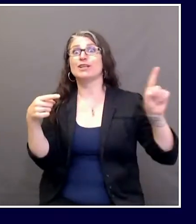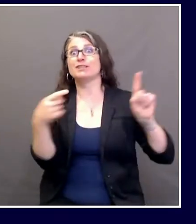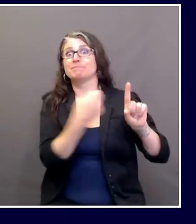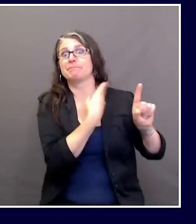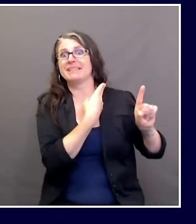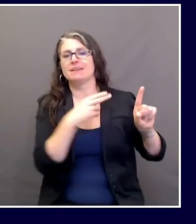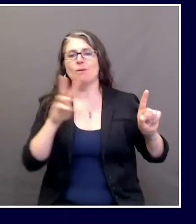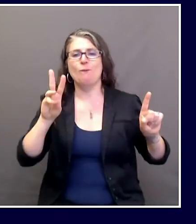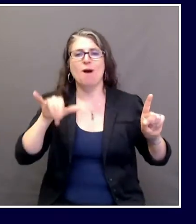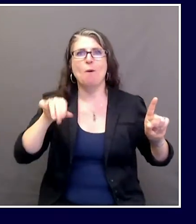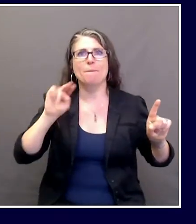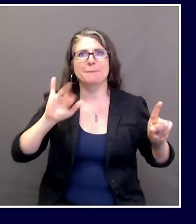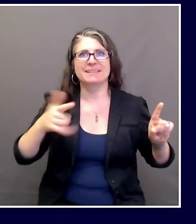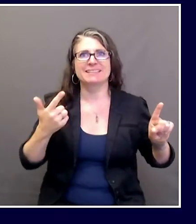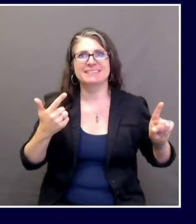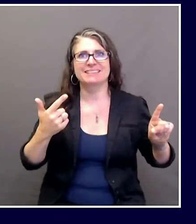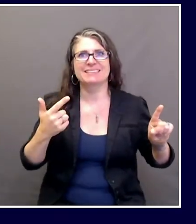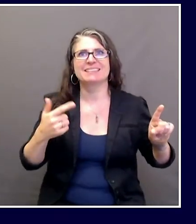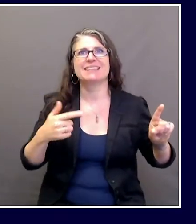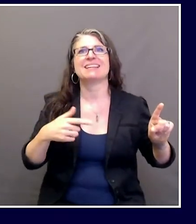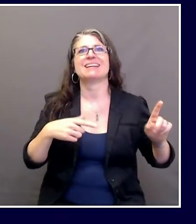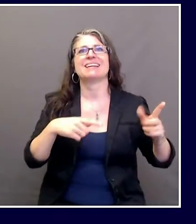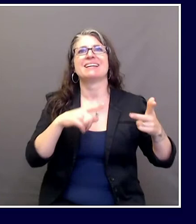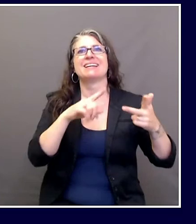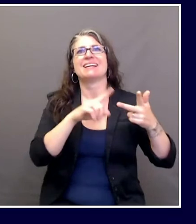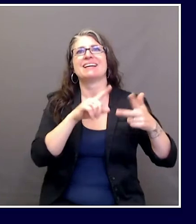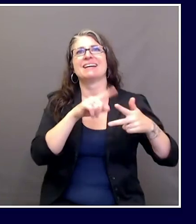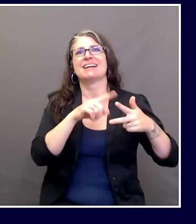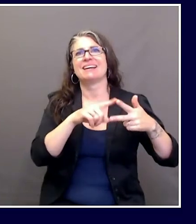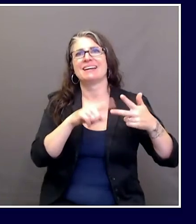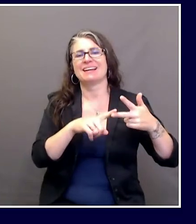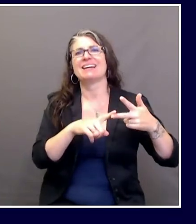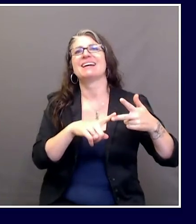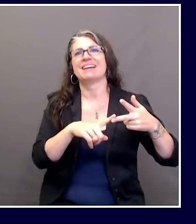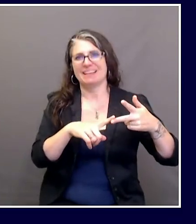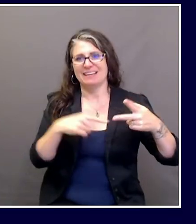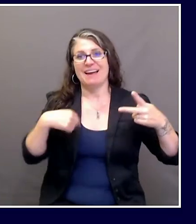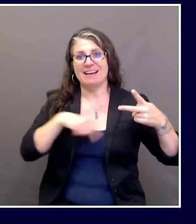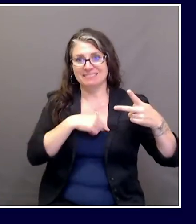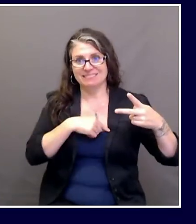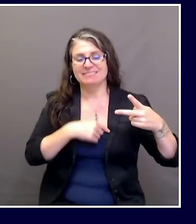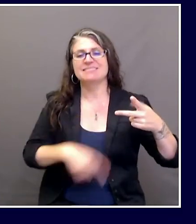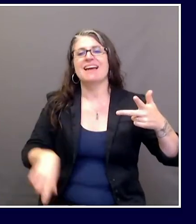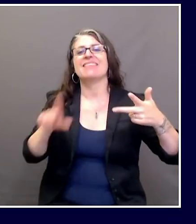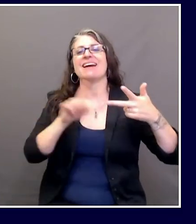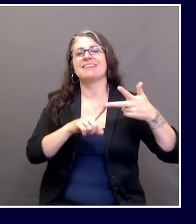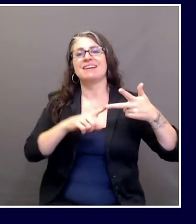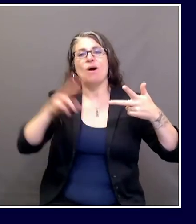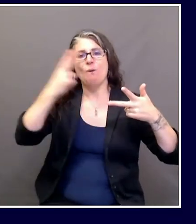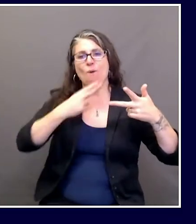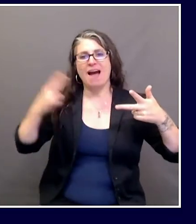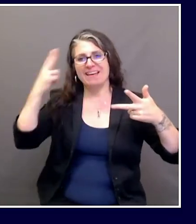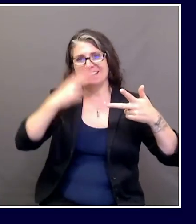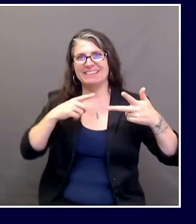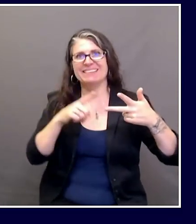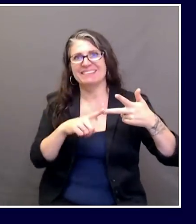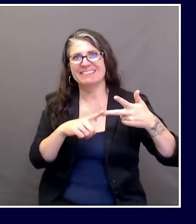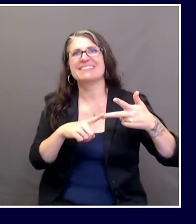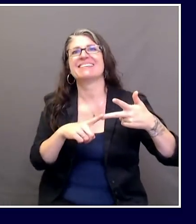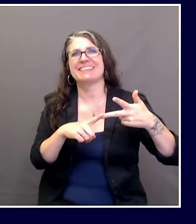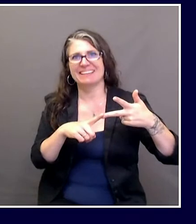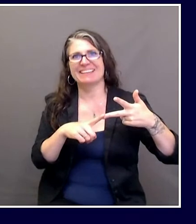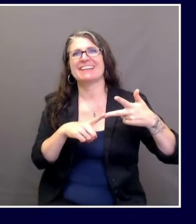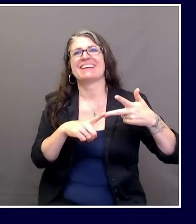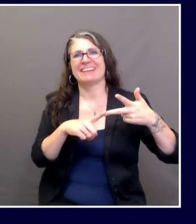So we are already sequencing more as a percentage of all positives than every other state save for Wyoming. We'd like